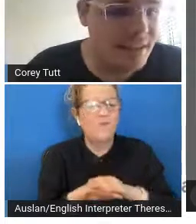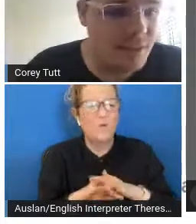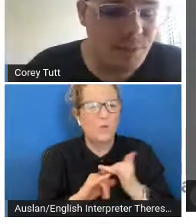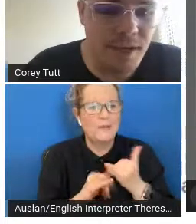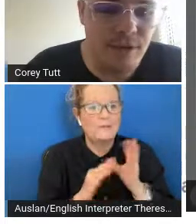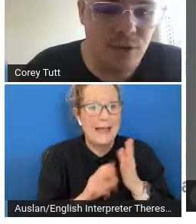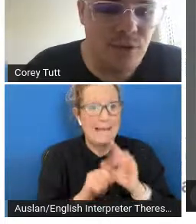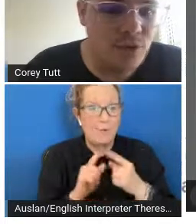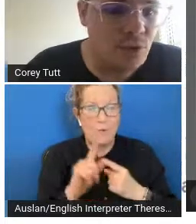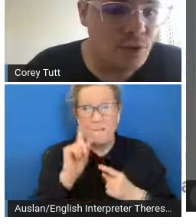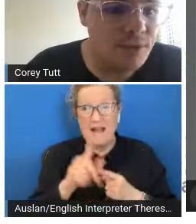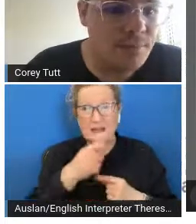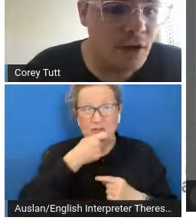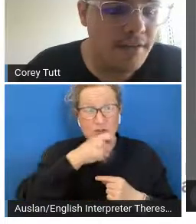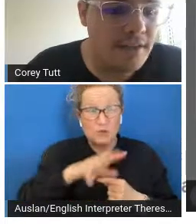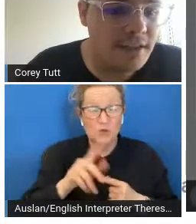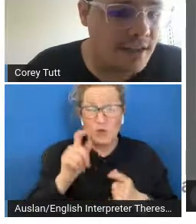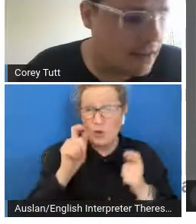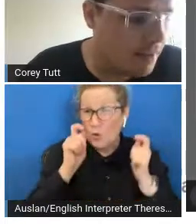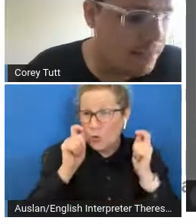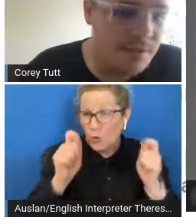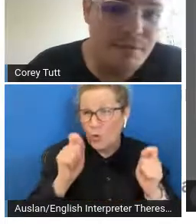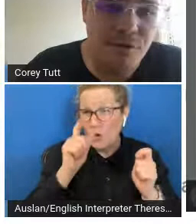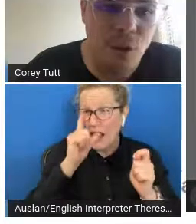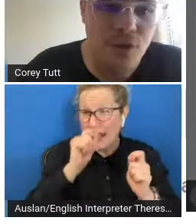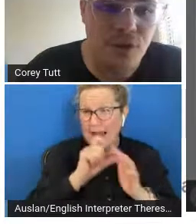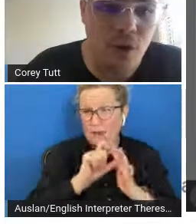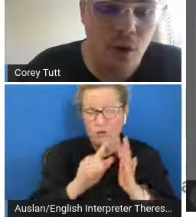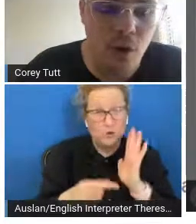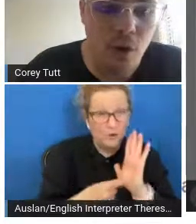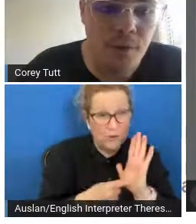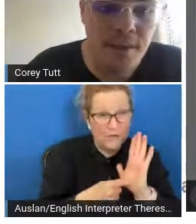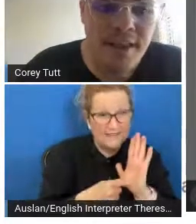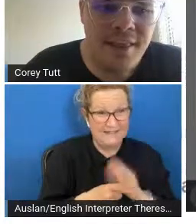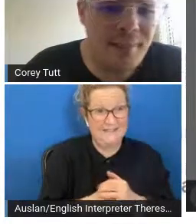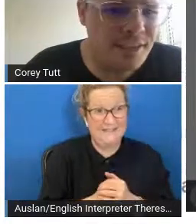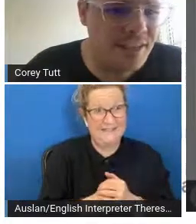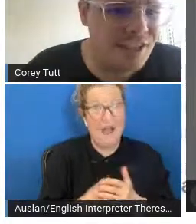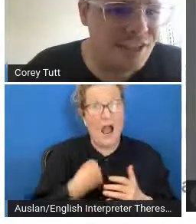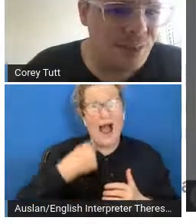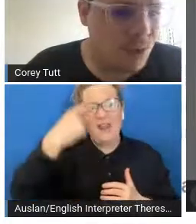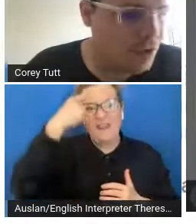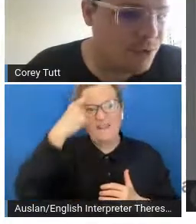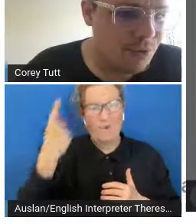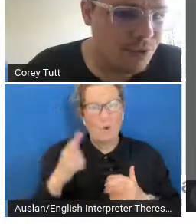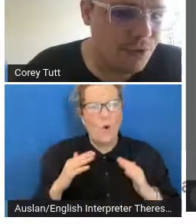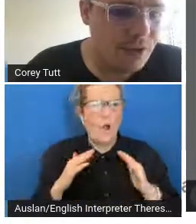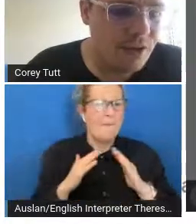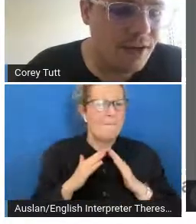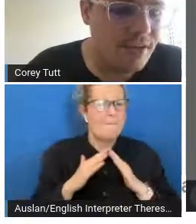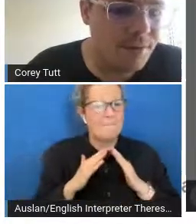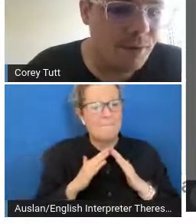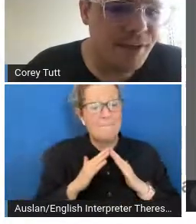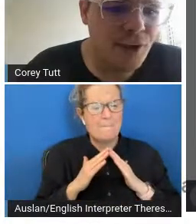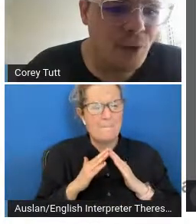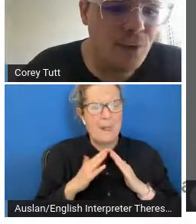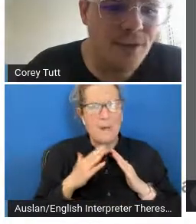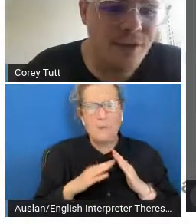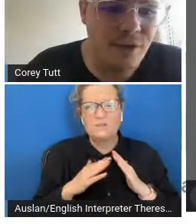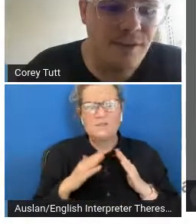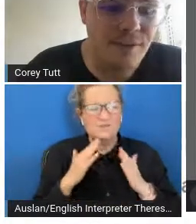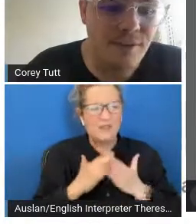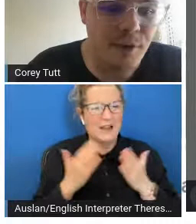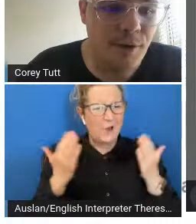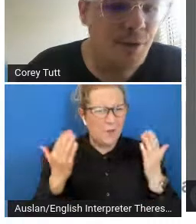something that kids will be able to do soon. But I think that for those at home that potentially want to do a really cool science experiment, and